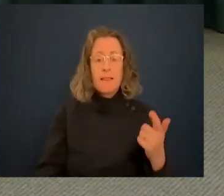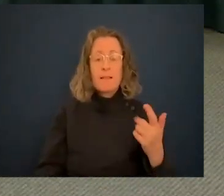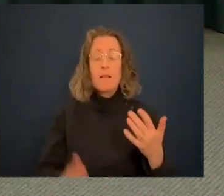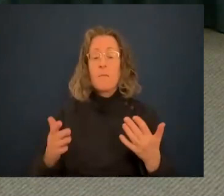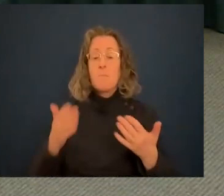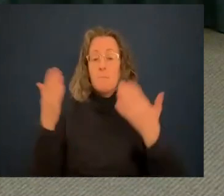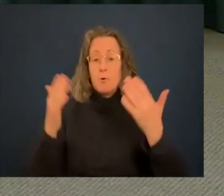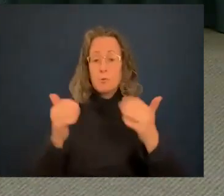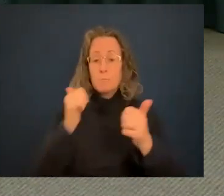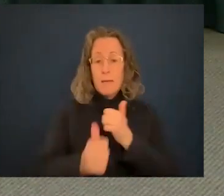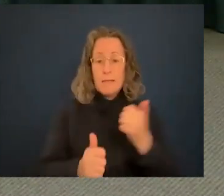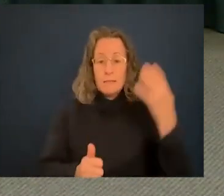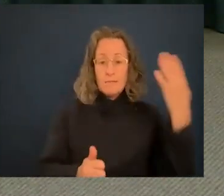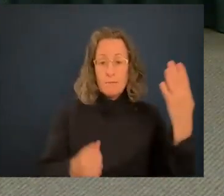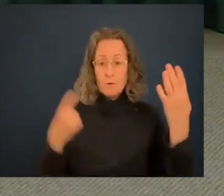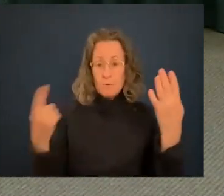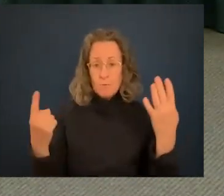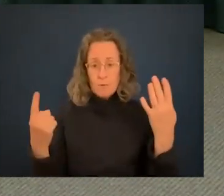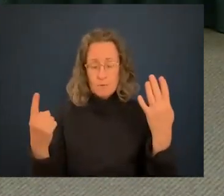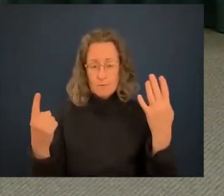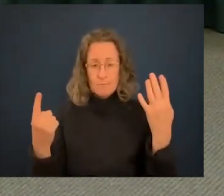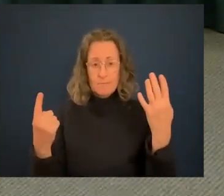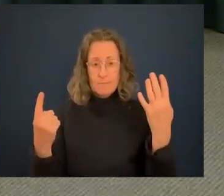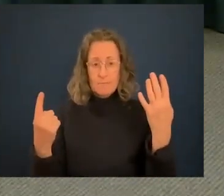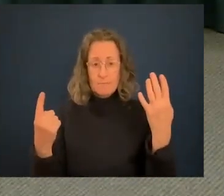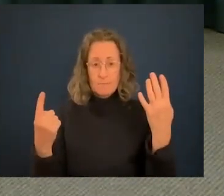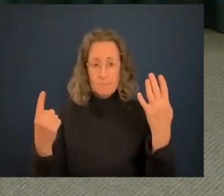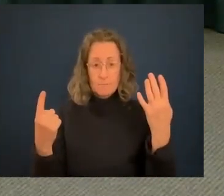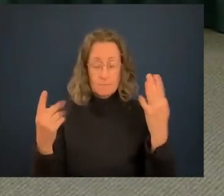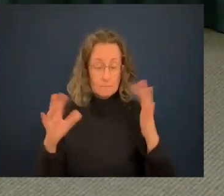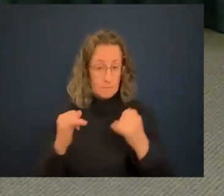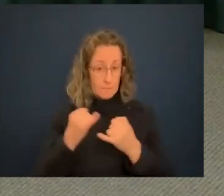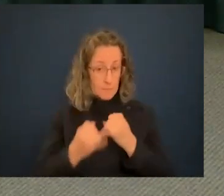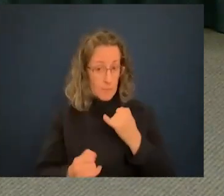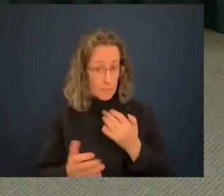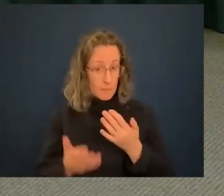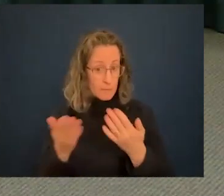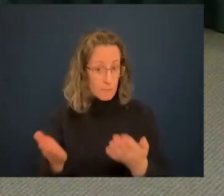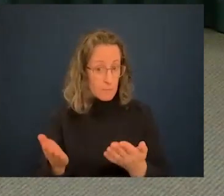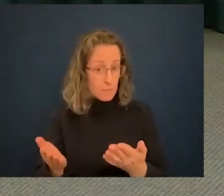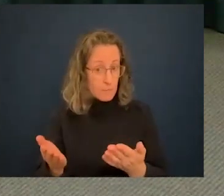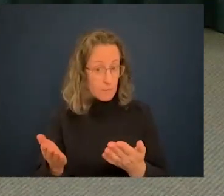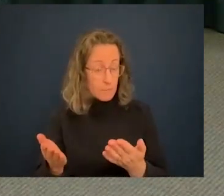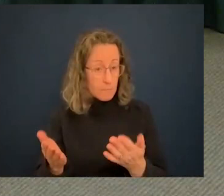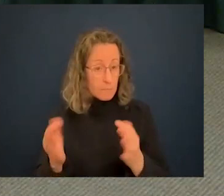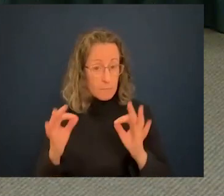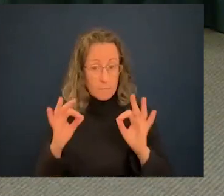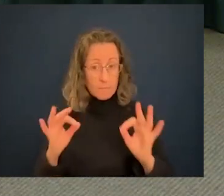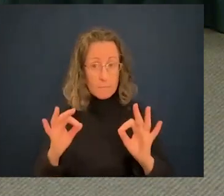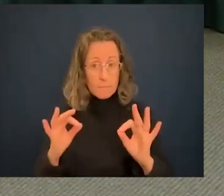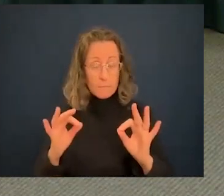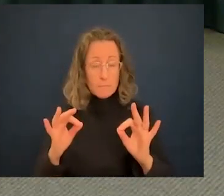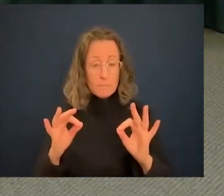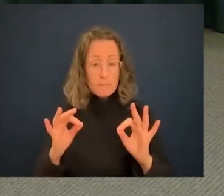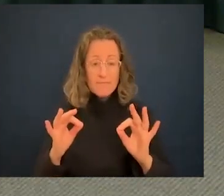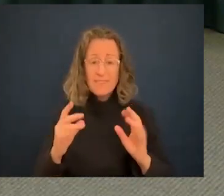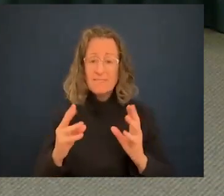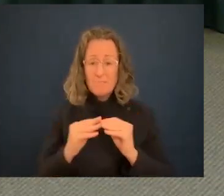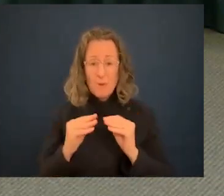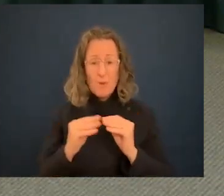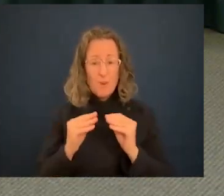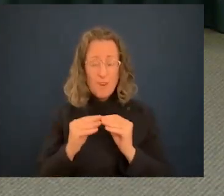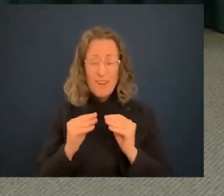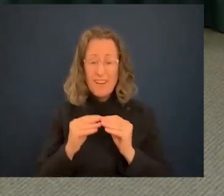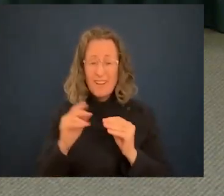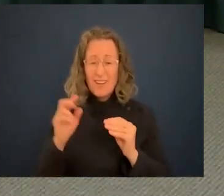pass 4-1 um is that our last motion no no well we got more stuff oh